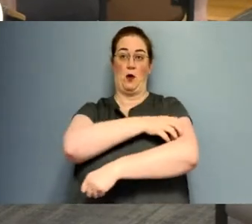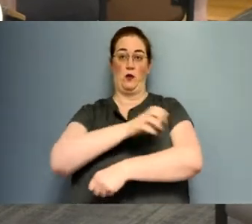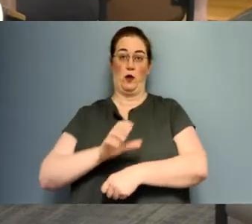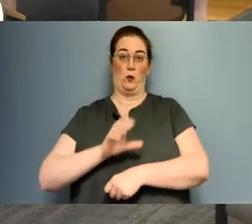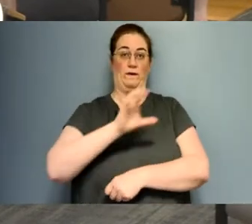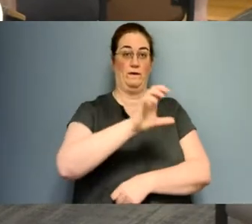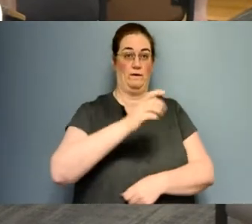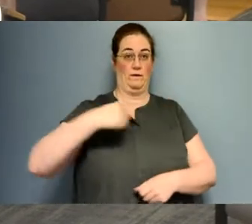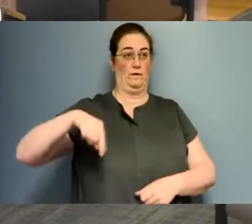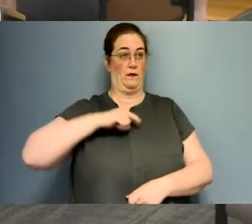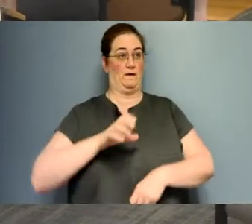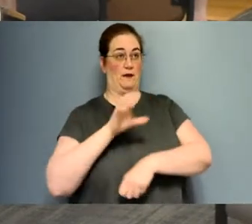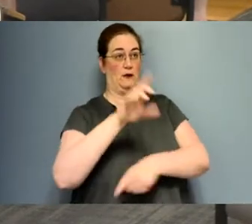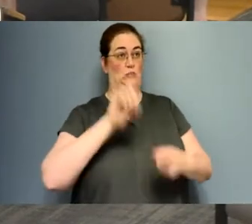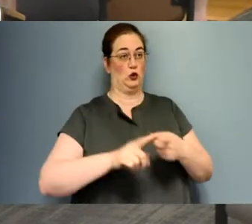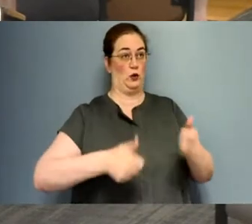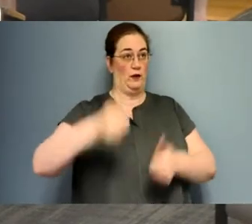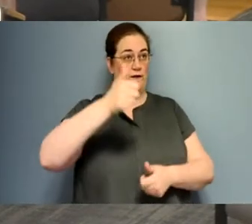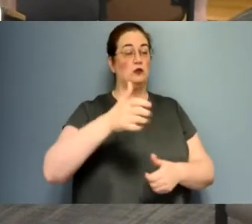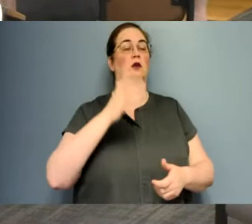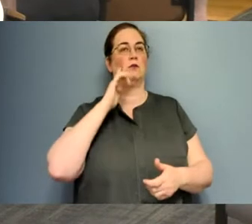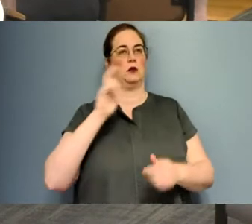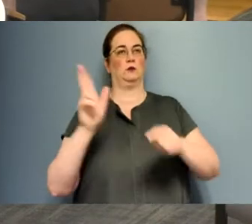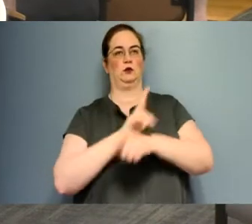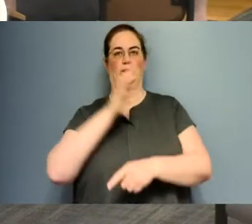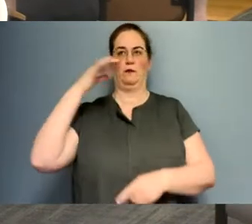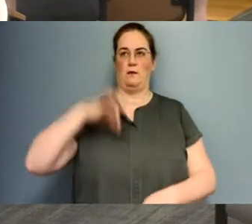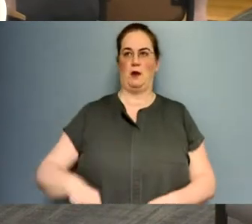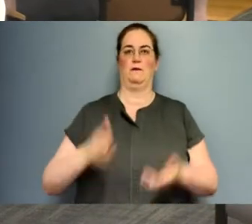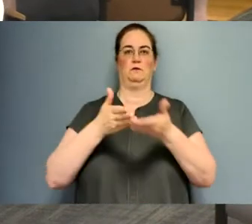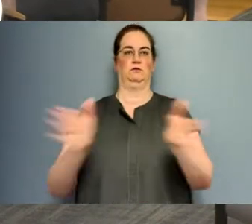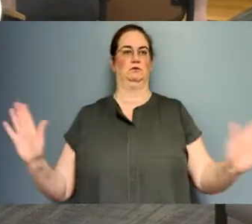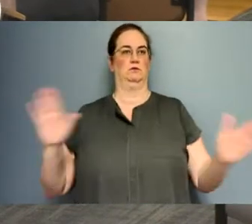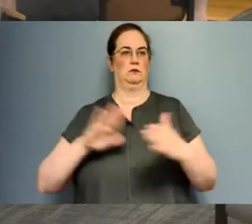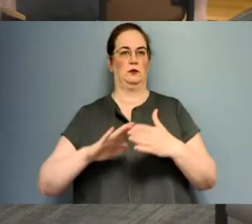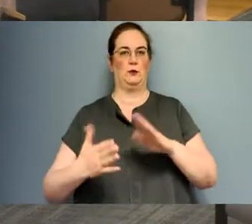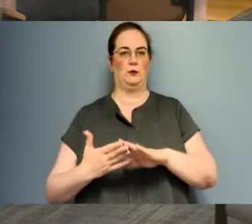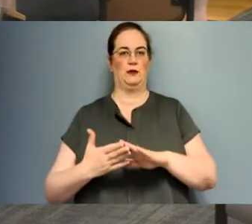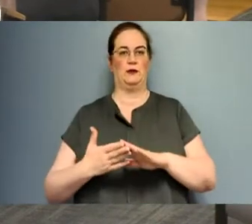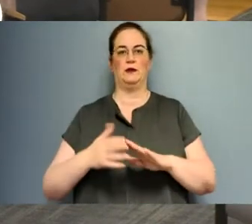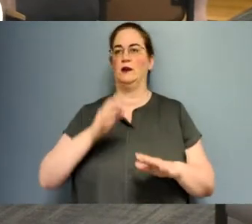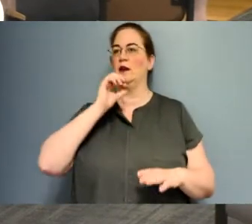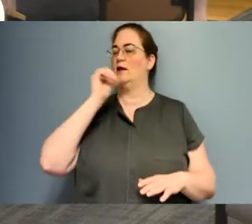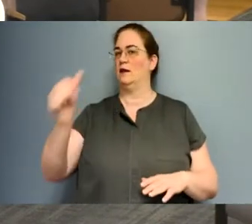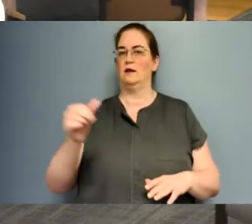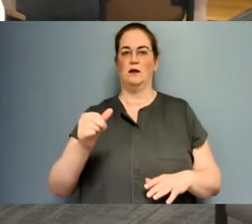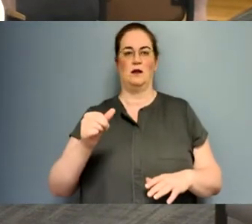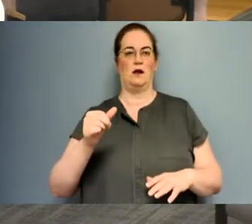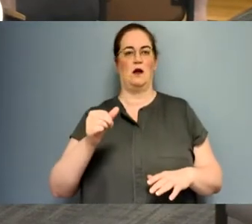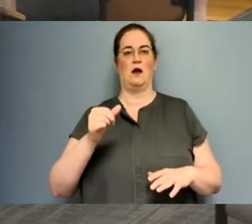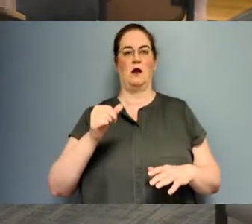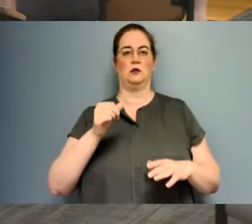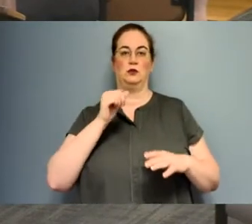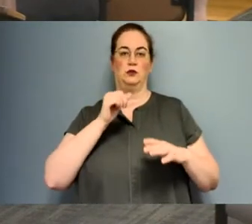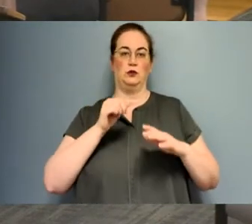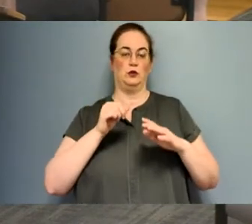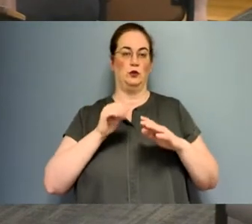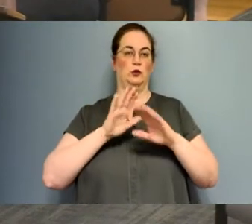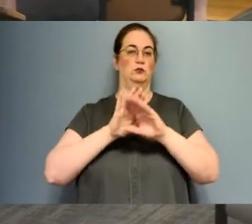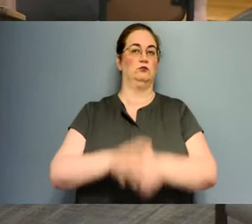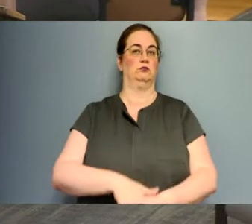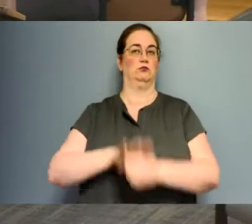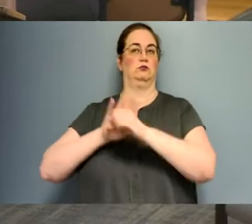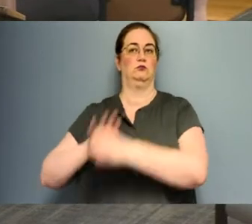officials must be used for the benefit of our community at large and not to suppress information from outspoken